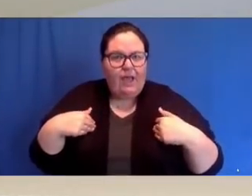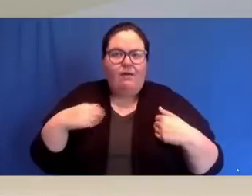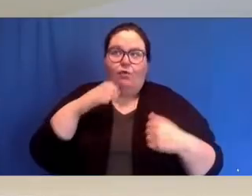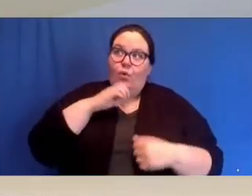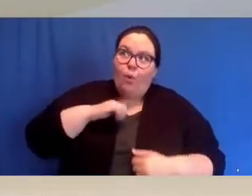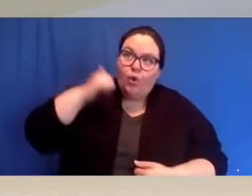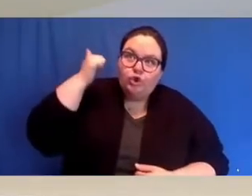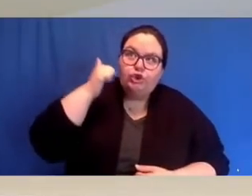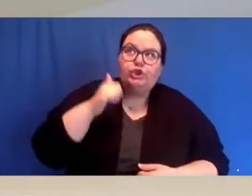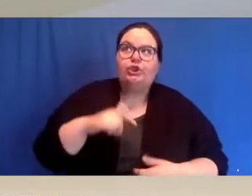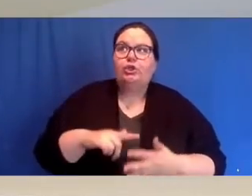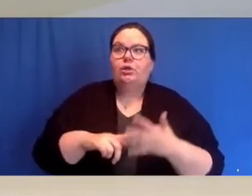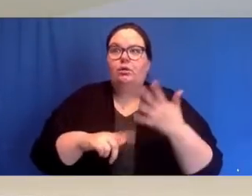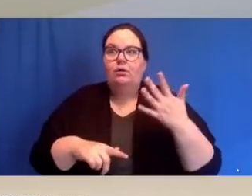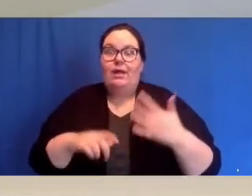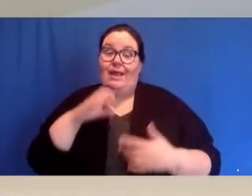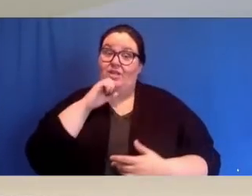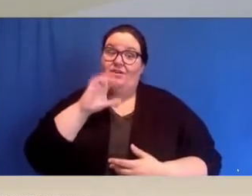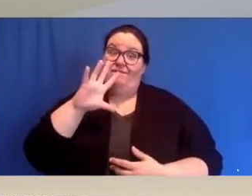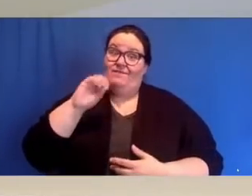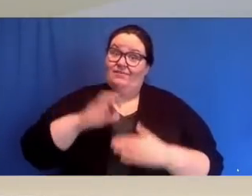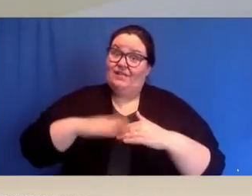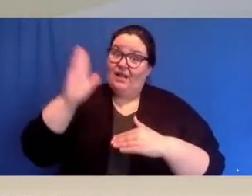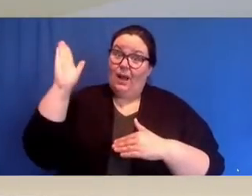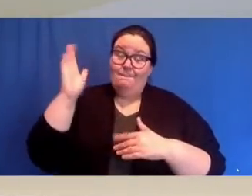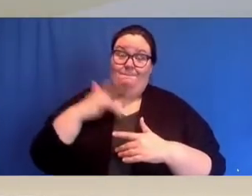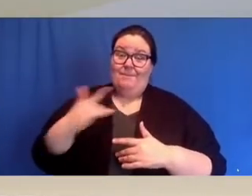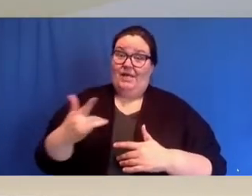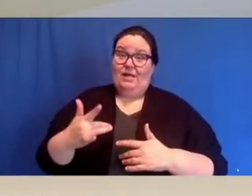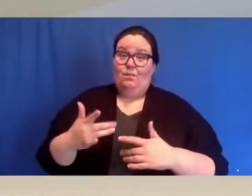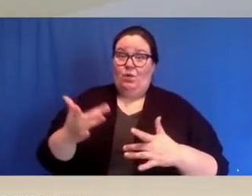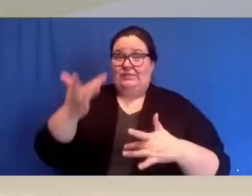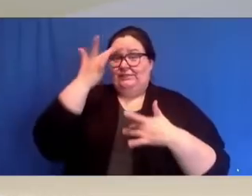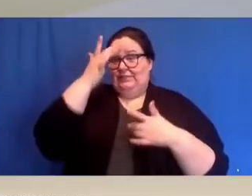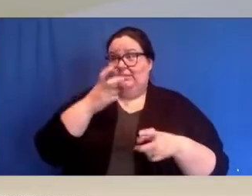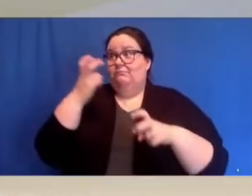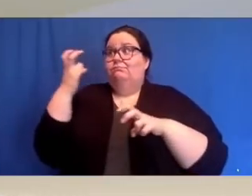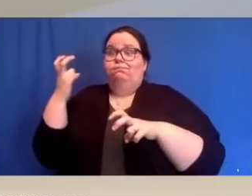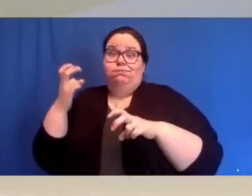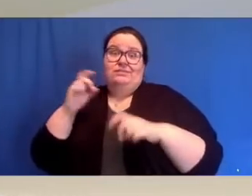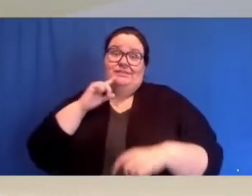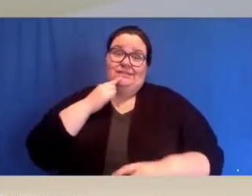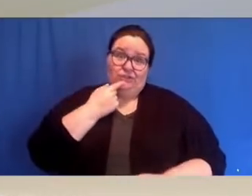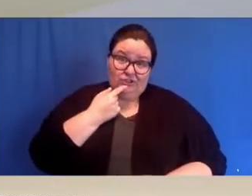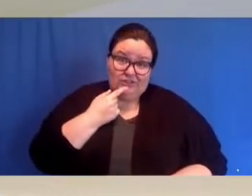older, it's really 50 and older, tend to have the more severe outcomes.